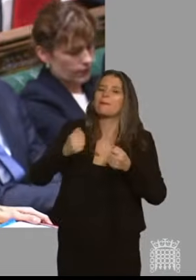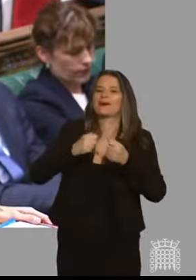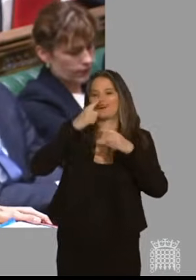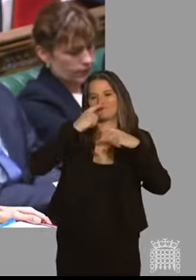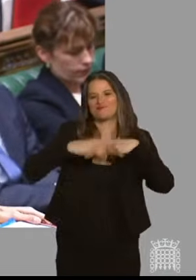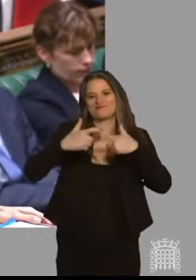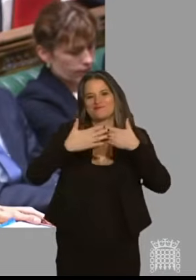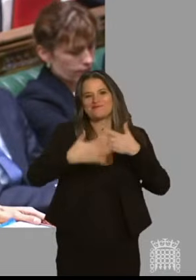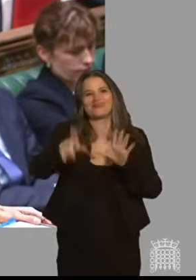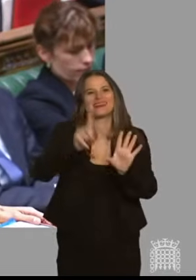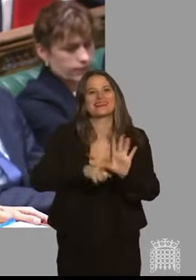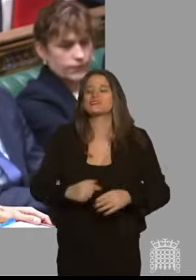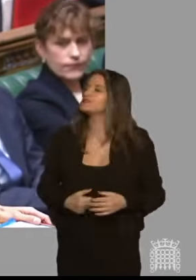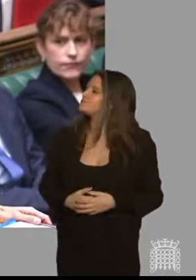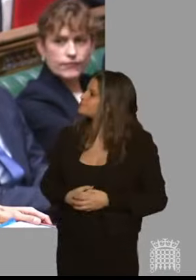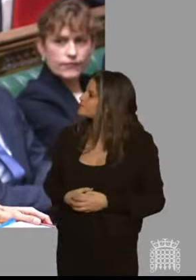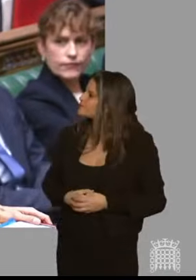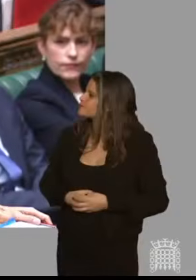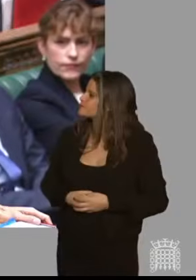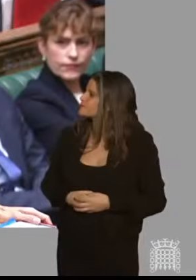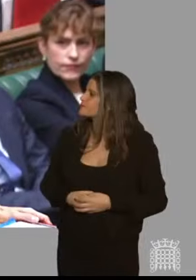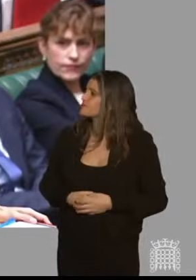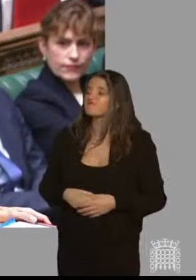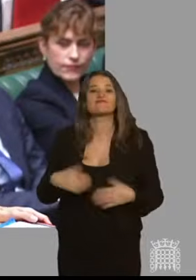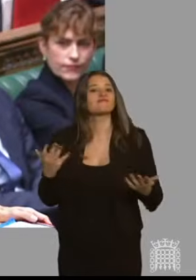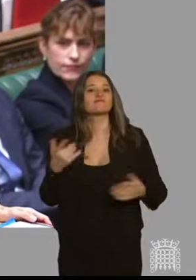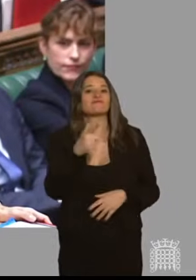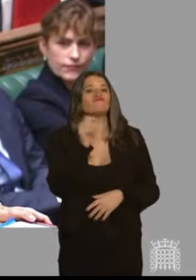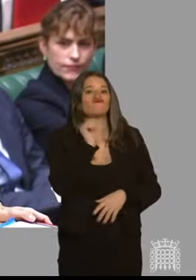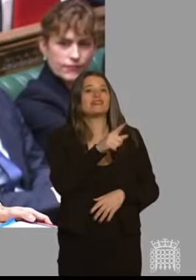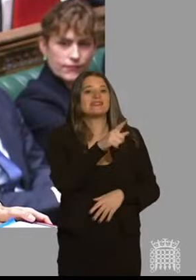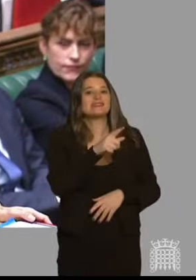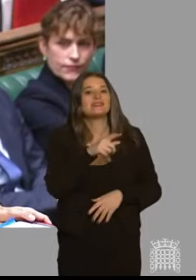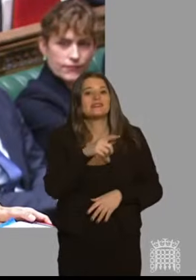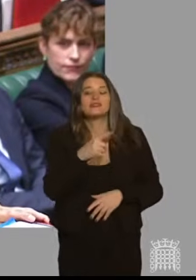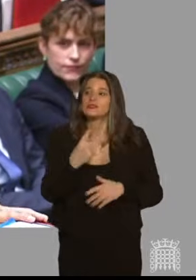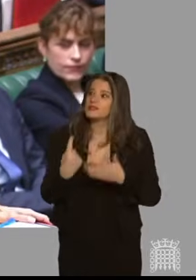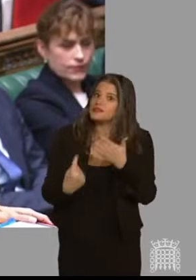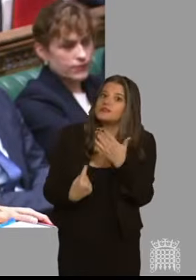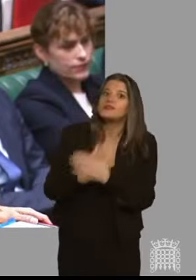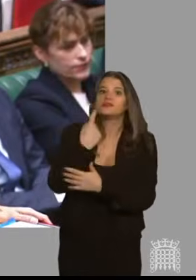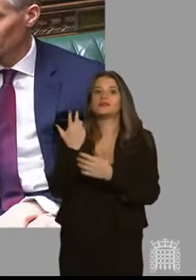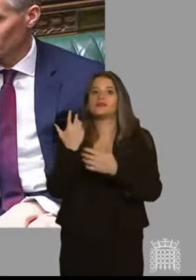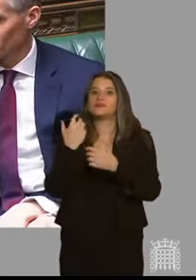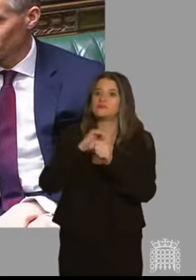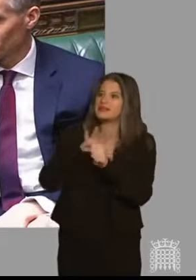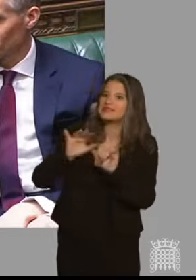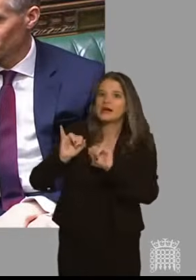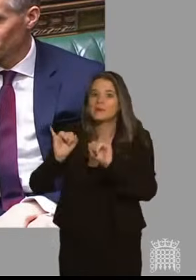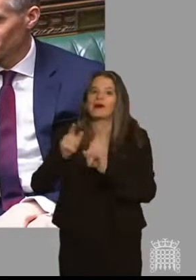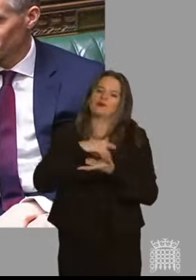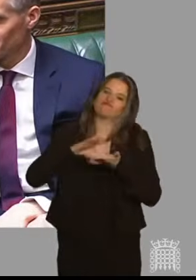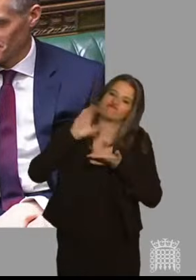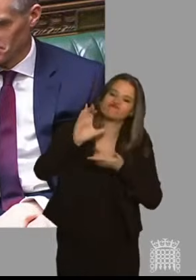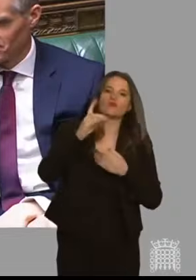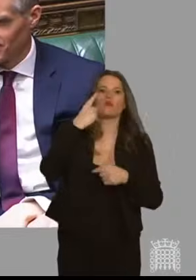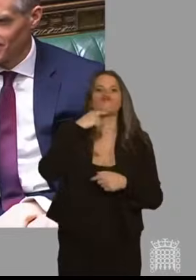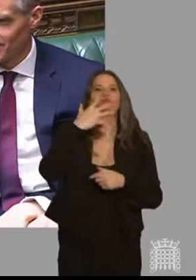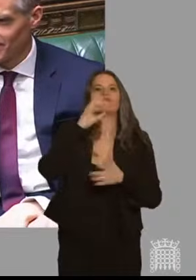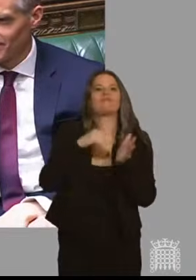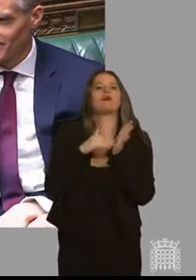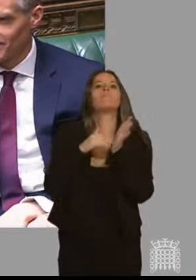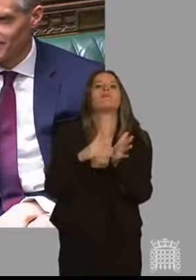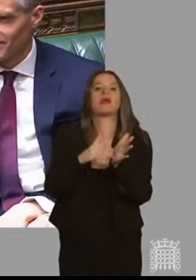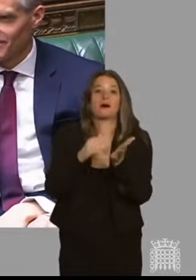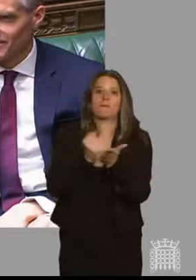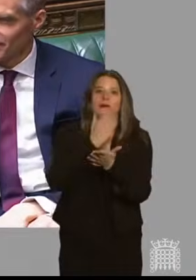Premiership rugby league clubs during the pandemic. And I am told that DCMS is working with Sport England as the agent to talk to